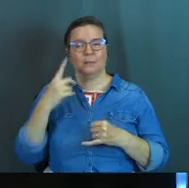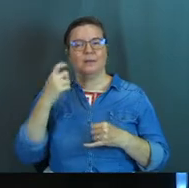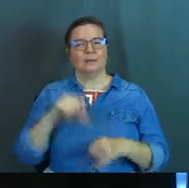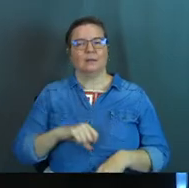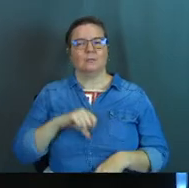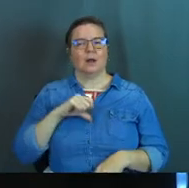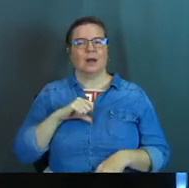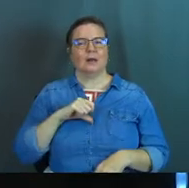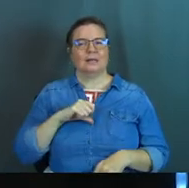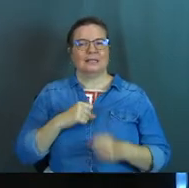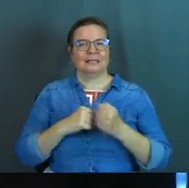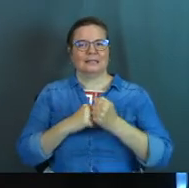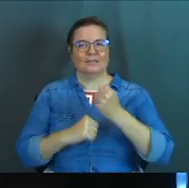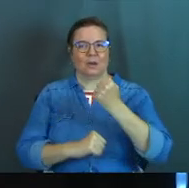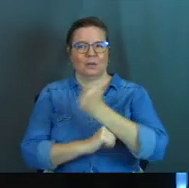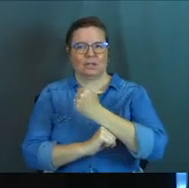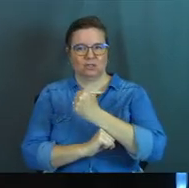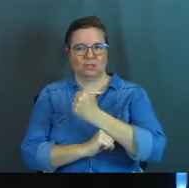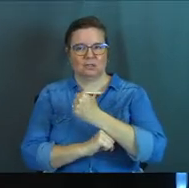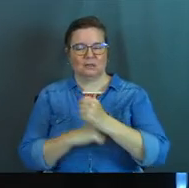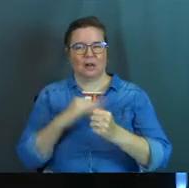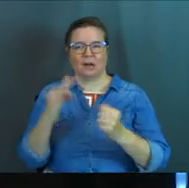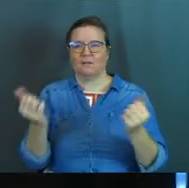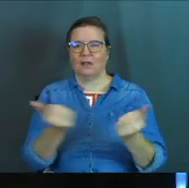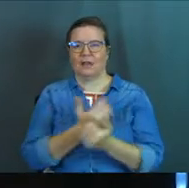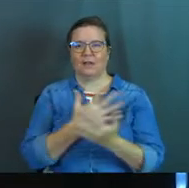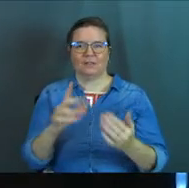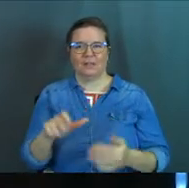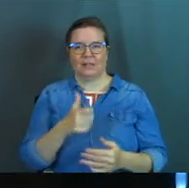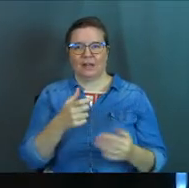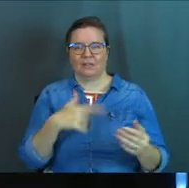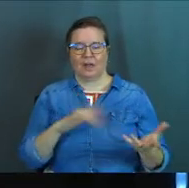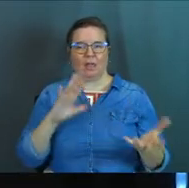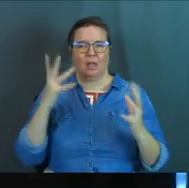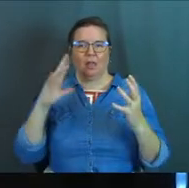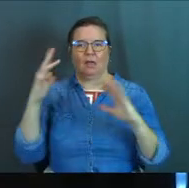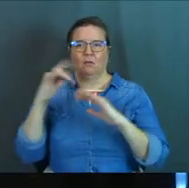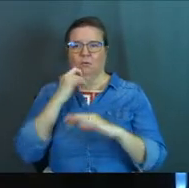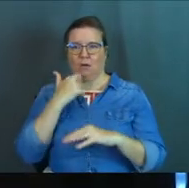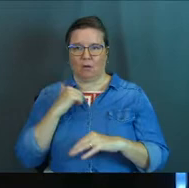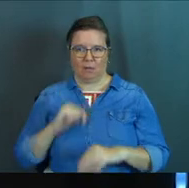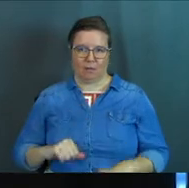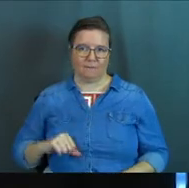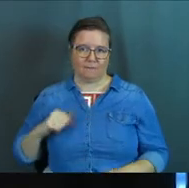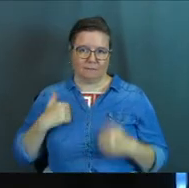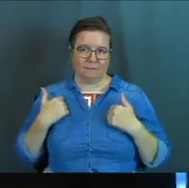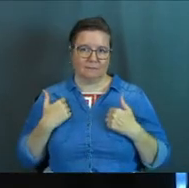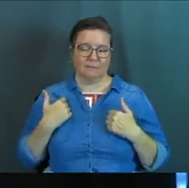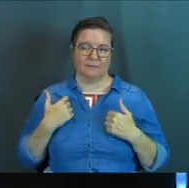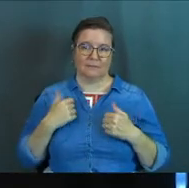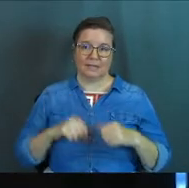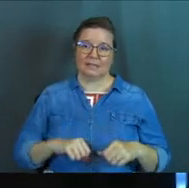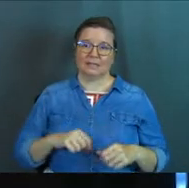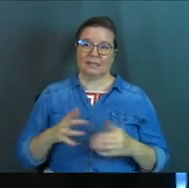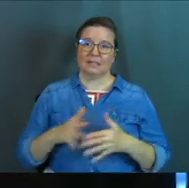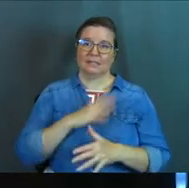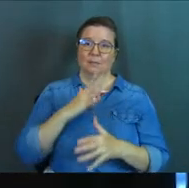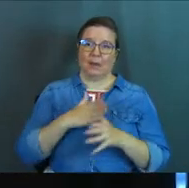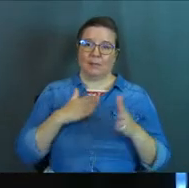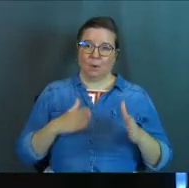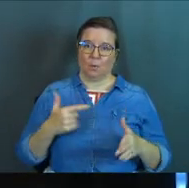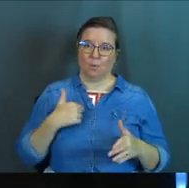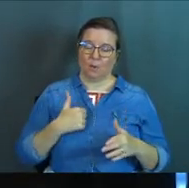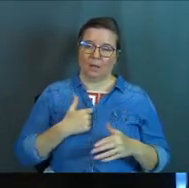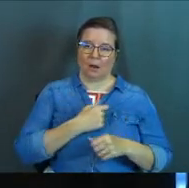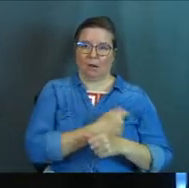pride is the foundation of everything else that's going wrong in our lives. It's the primary way that